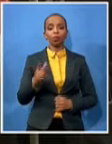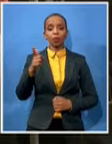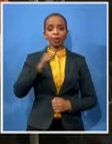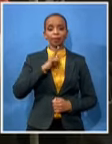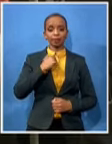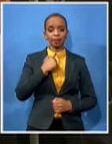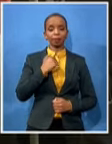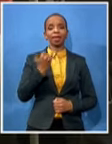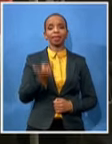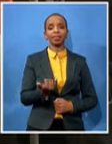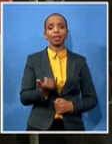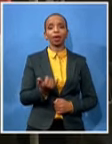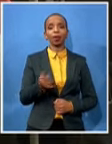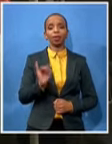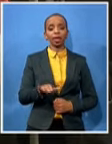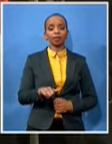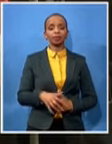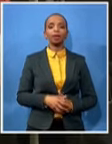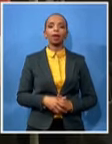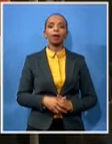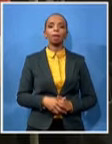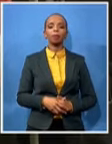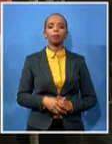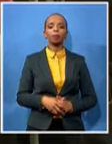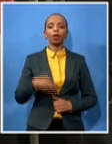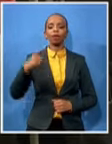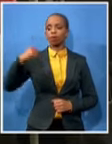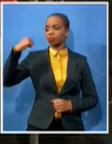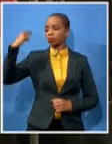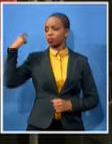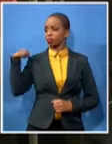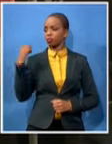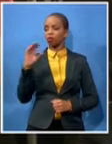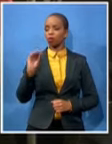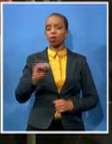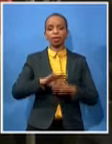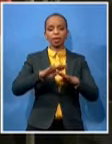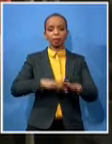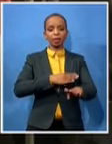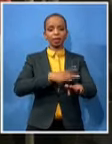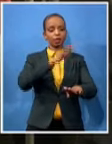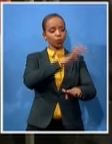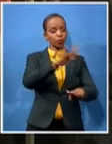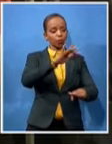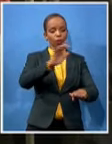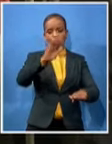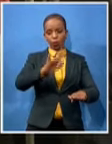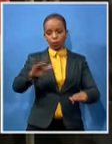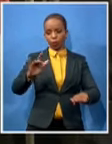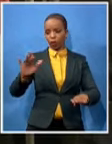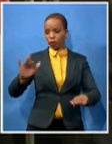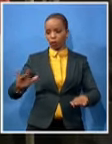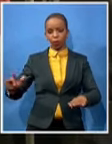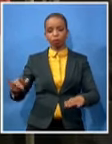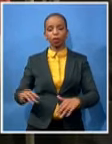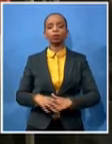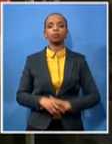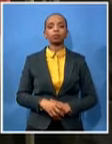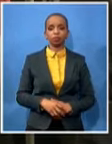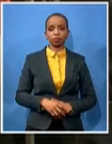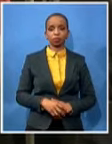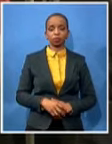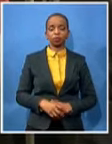were having empty beds. Wow. And that they were also able to deal with a turnaround time of